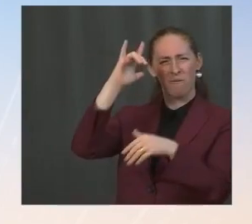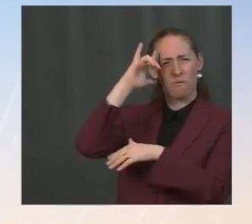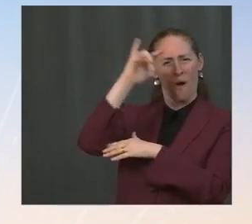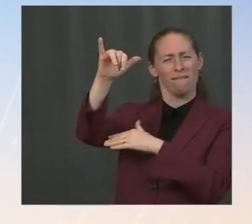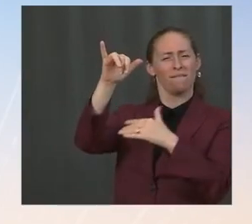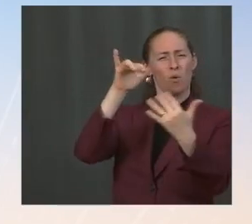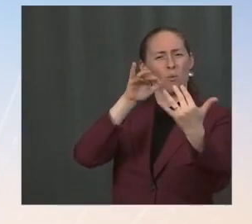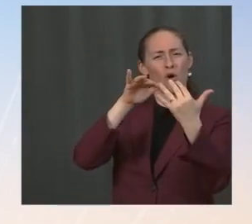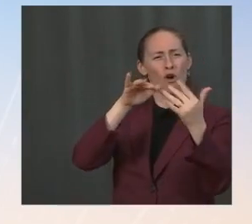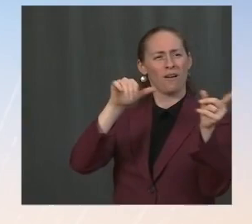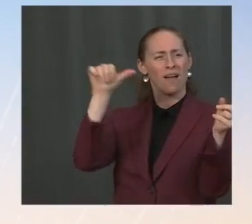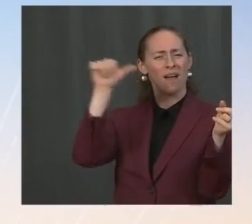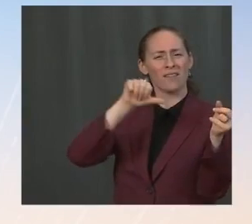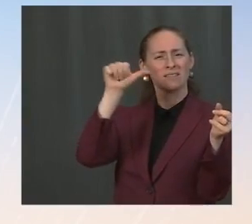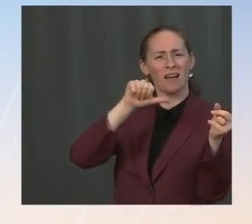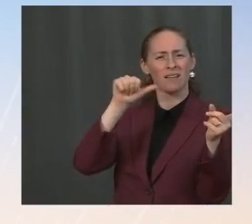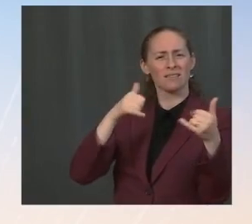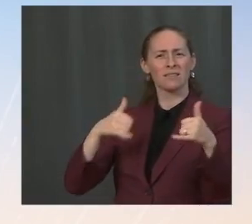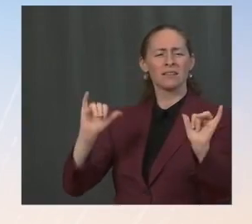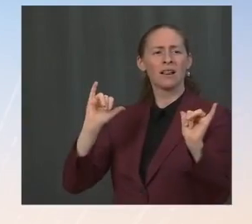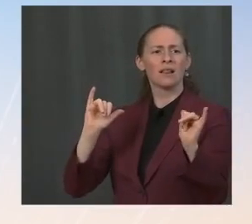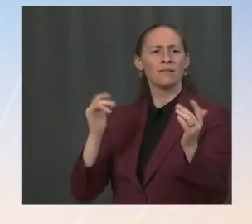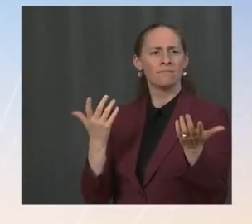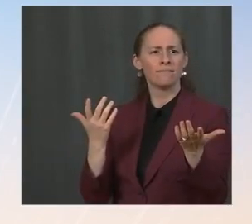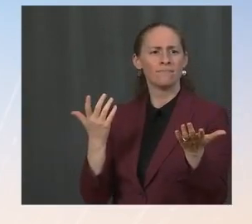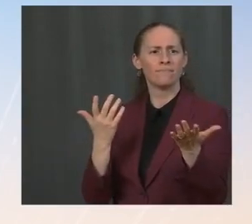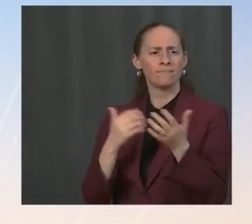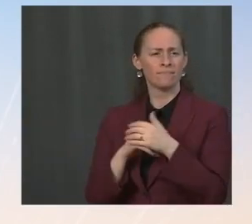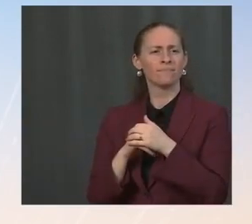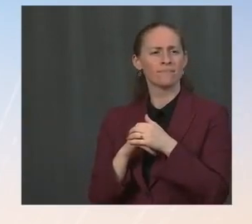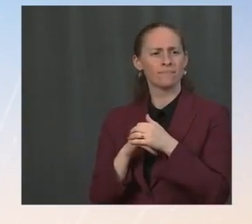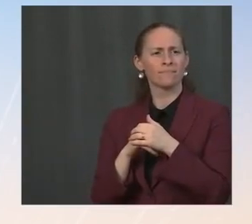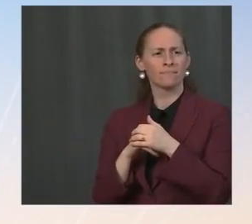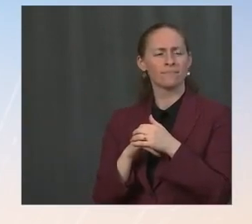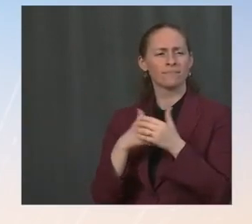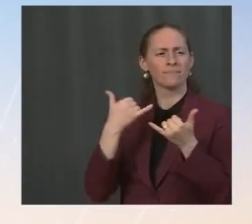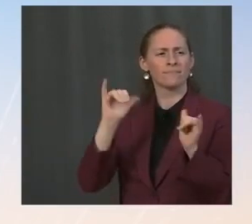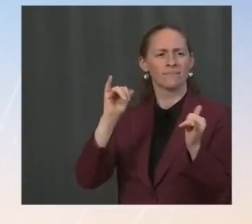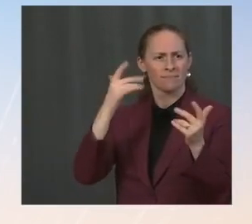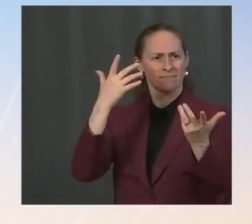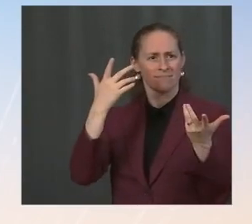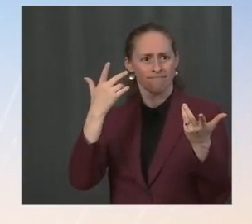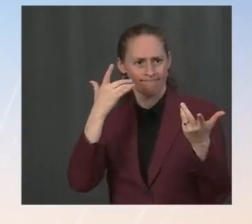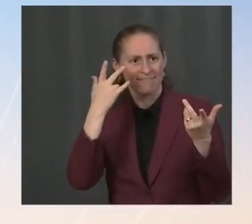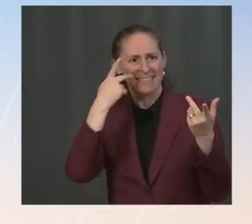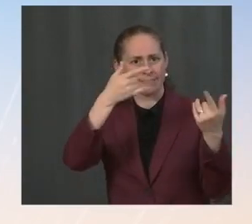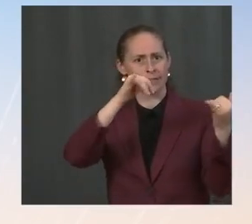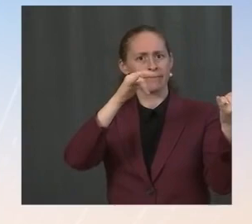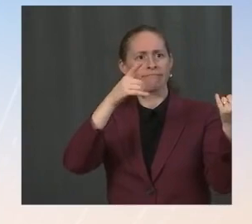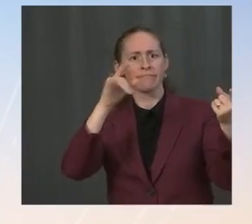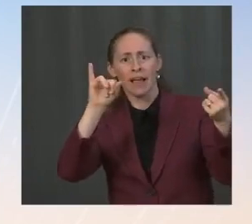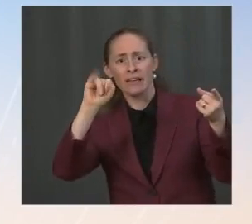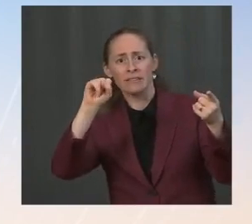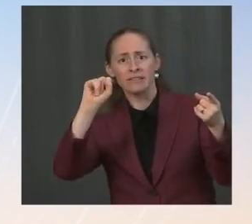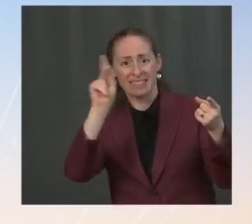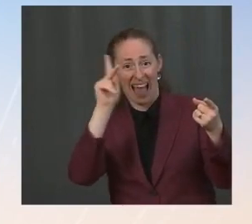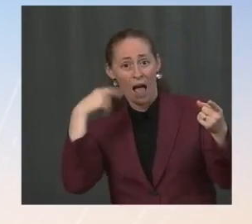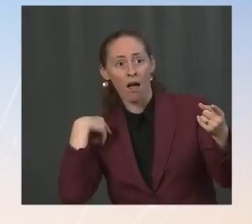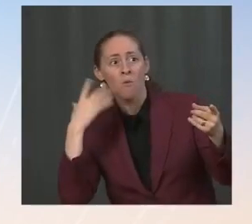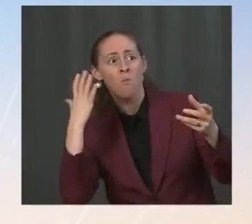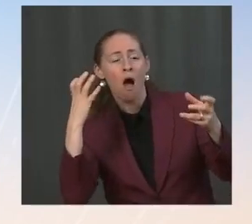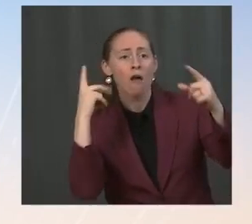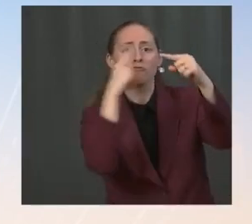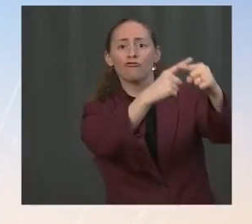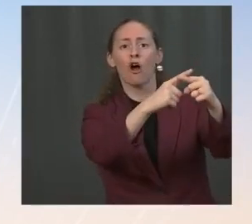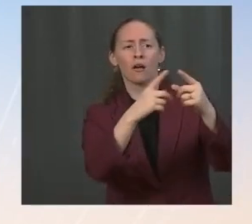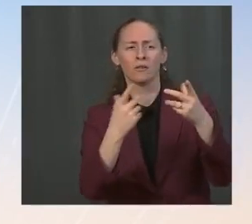United States is still continuing to attack ISIS-K? Well, first I would say this is a specific case today where